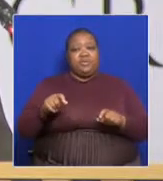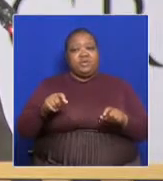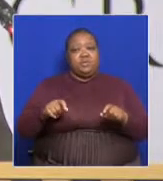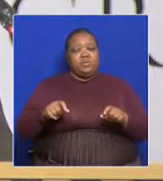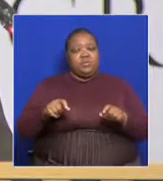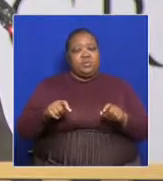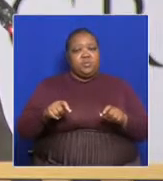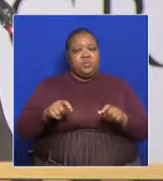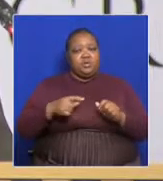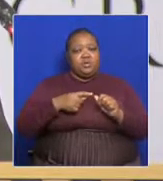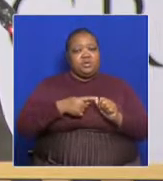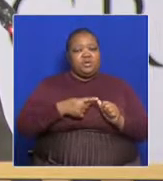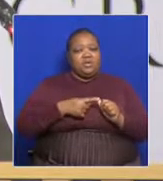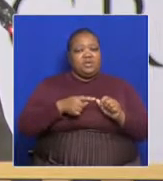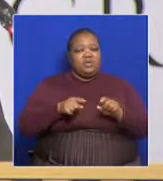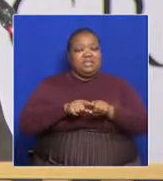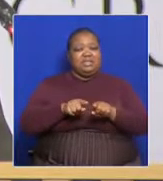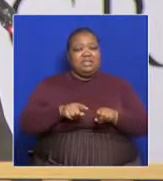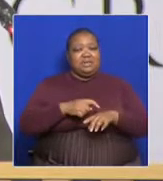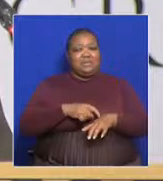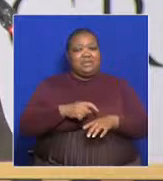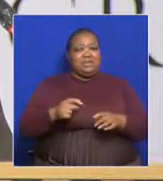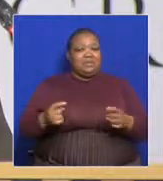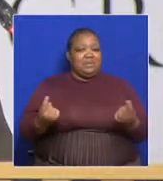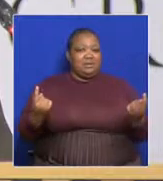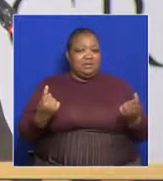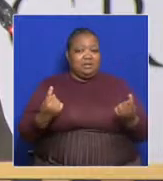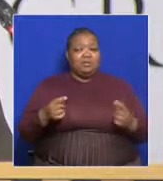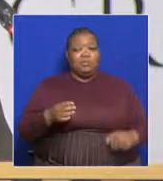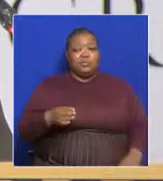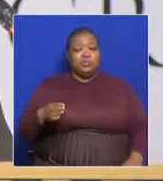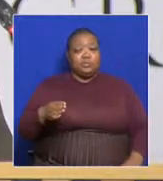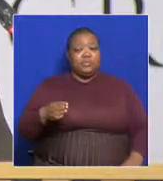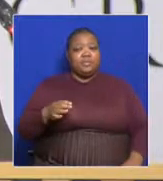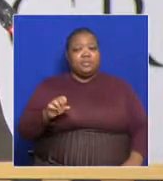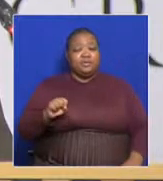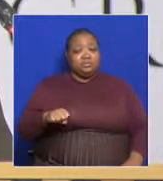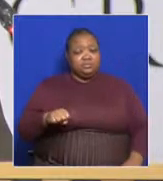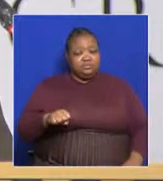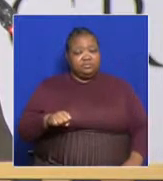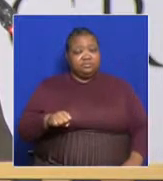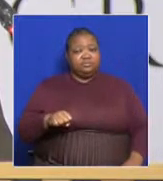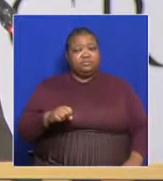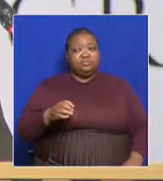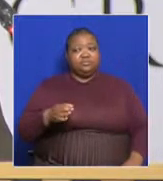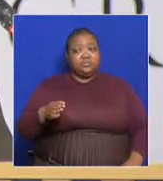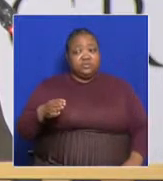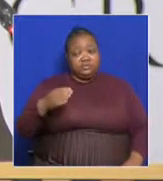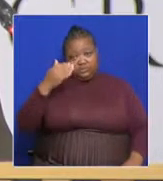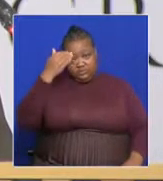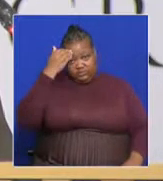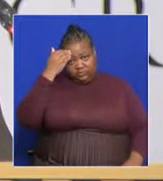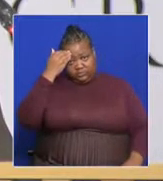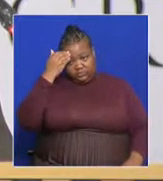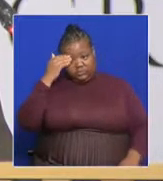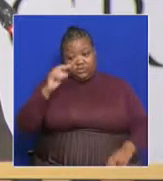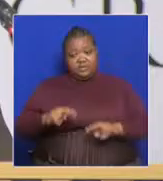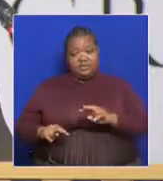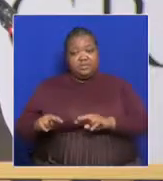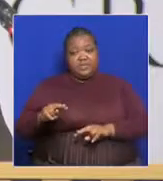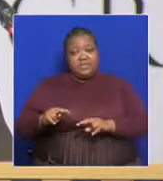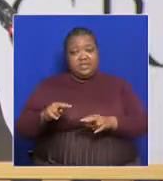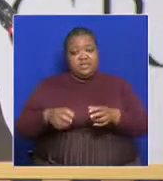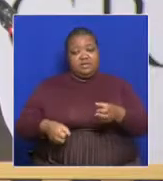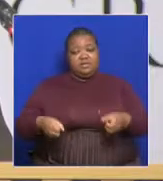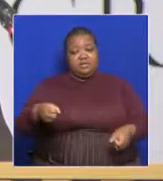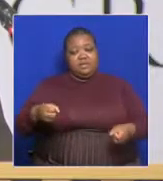same time. Yes, they were present. They were present enough to know when we inspected those bags, more or less how many was